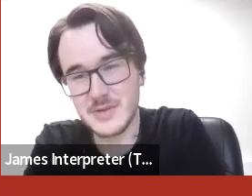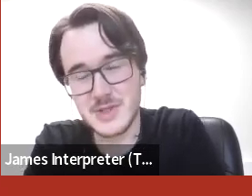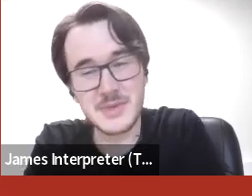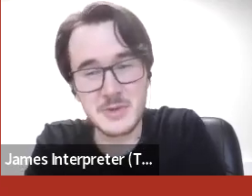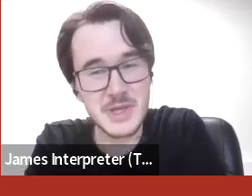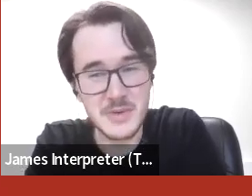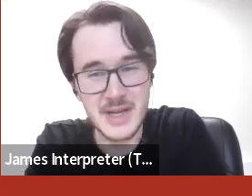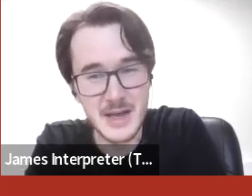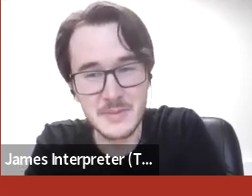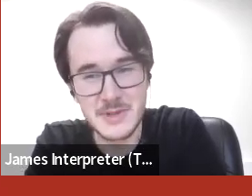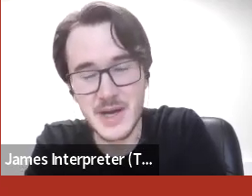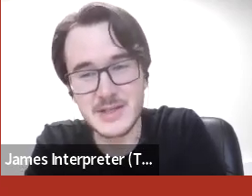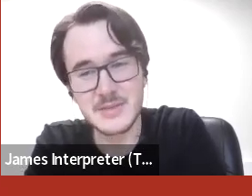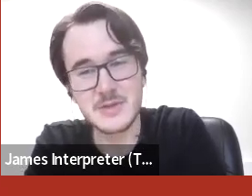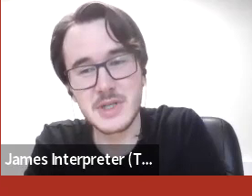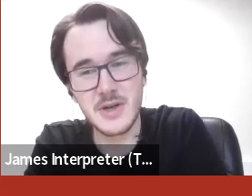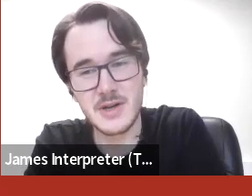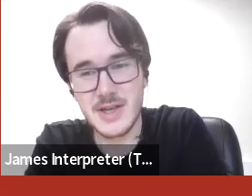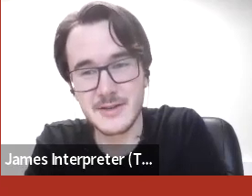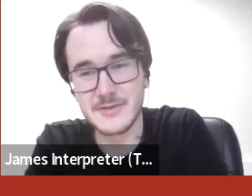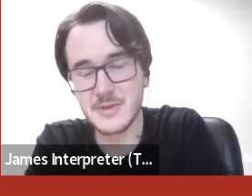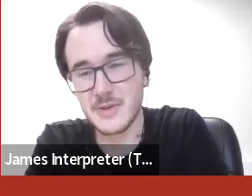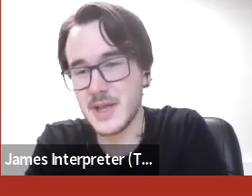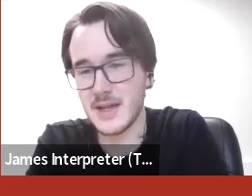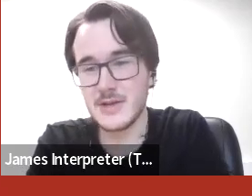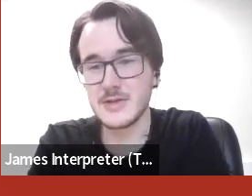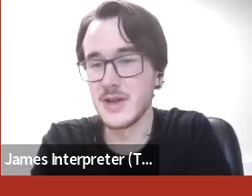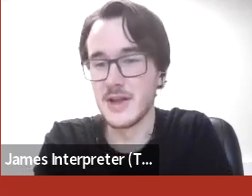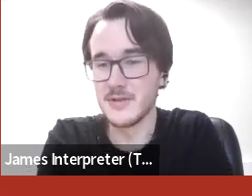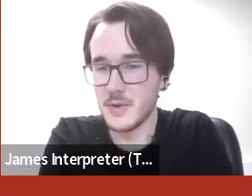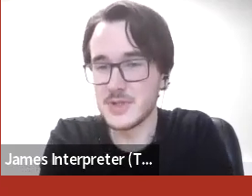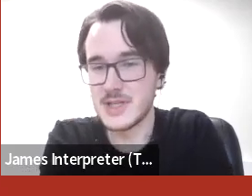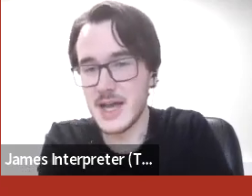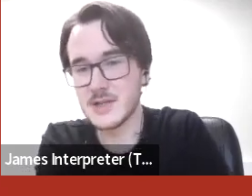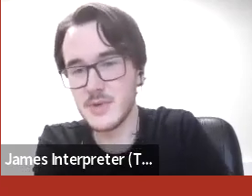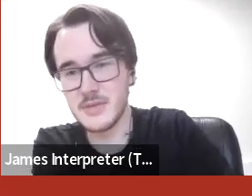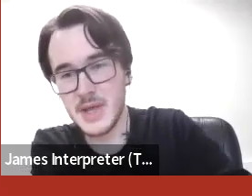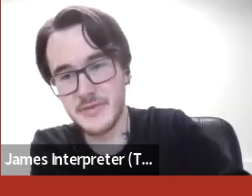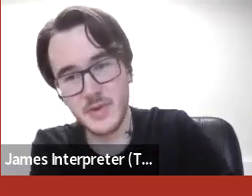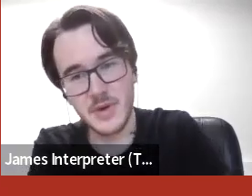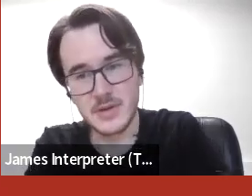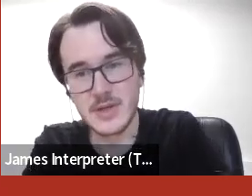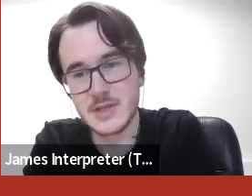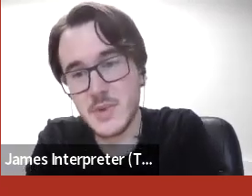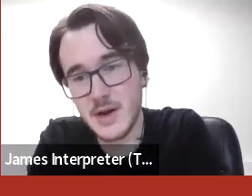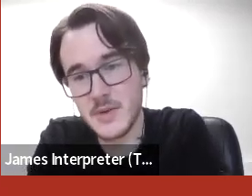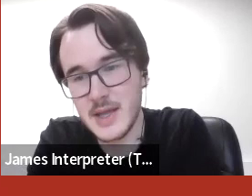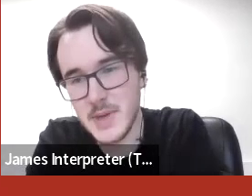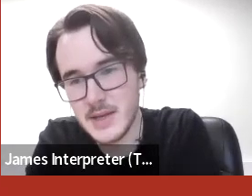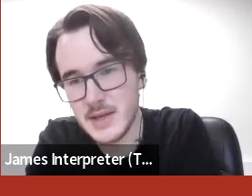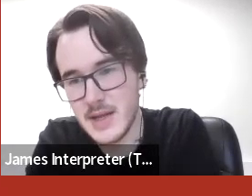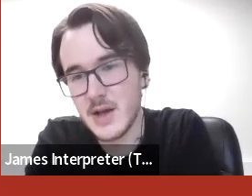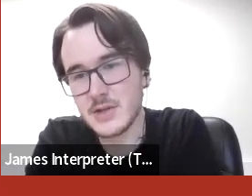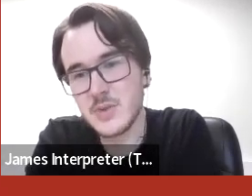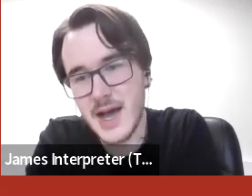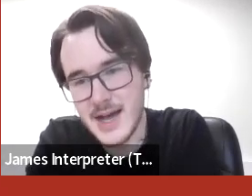Like sometimes we don't need help as well. Sometimes we do it ourselves. Like we can use phones to text rather than make a phone call. So we are quite